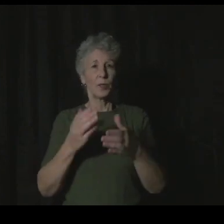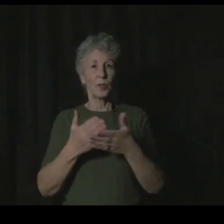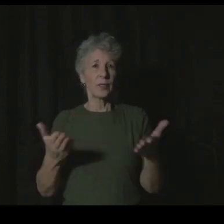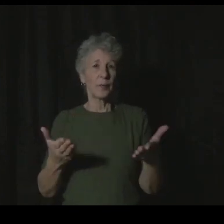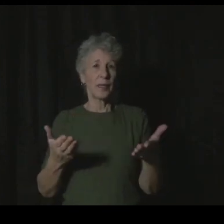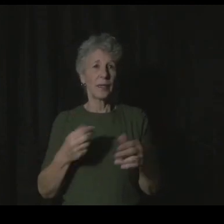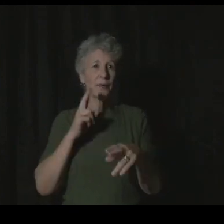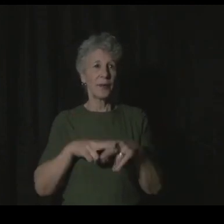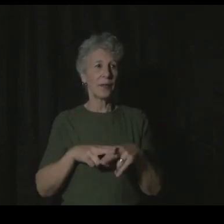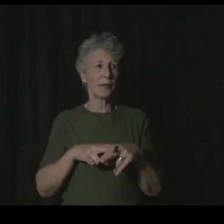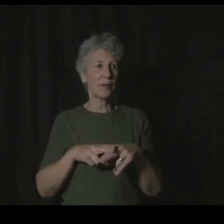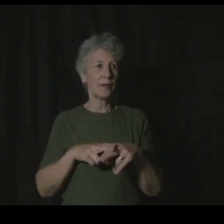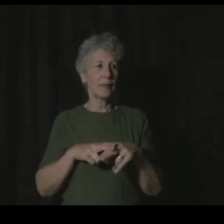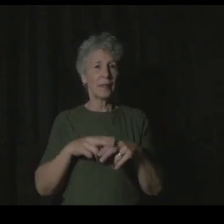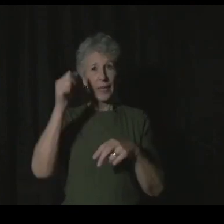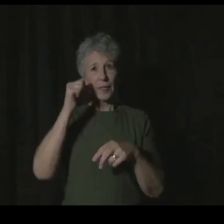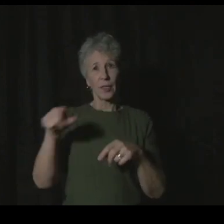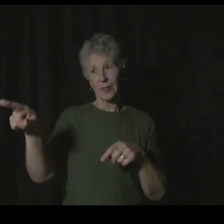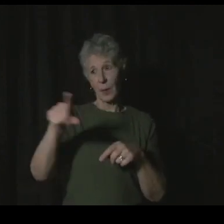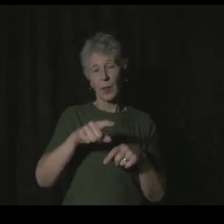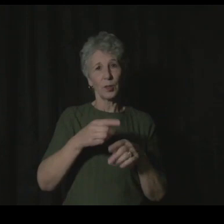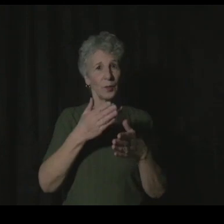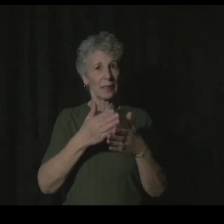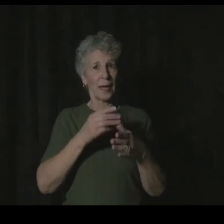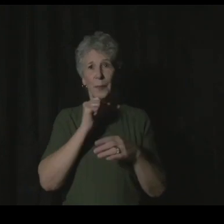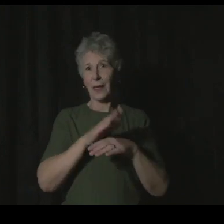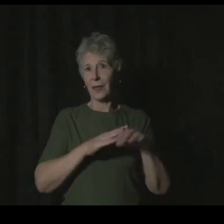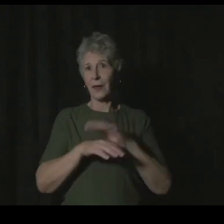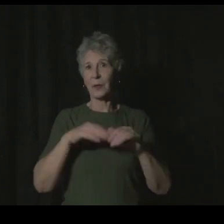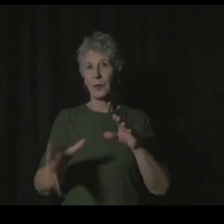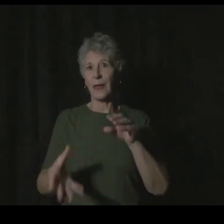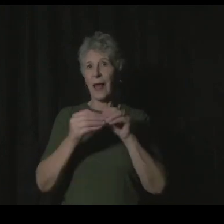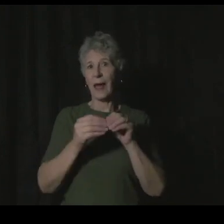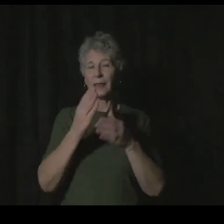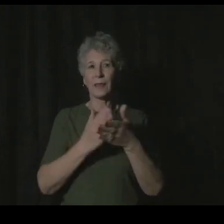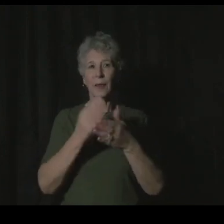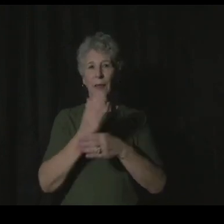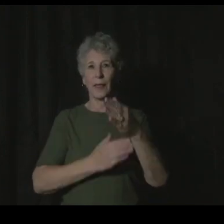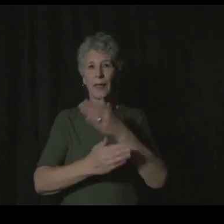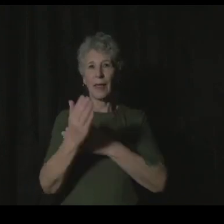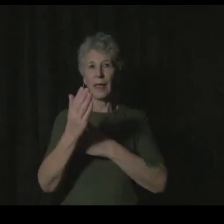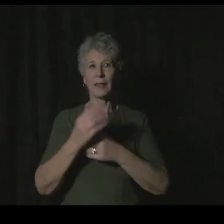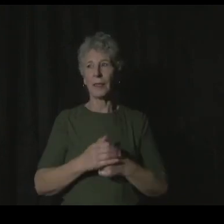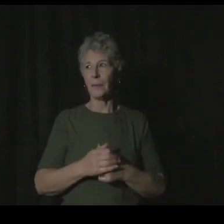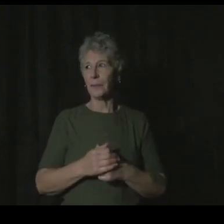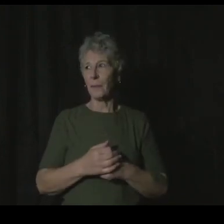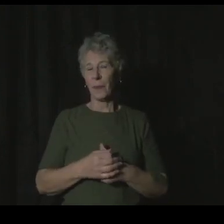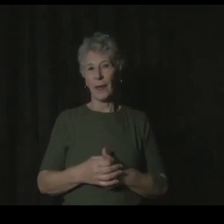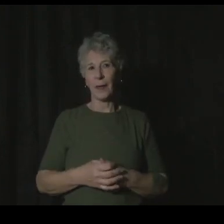ask you to step out of your comfort zones a little bit here. We're going to add some hand motions to a song that I'm pretty